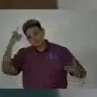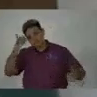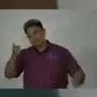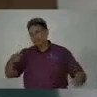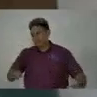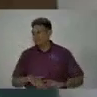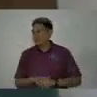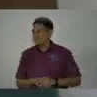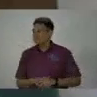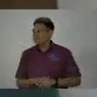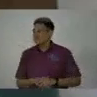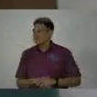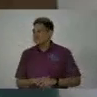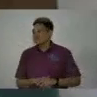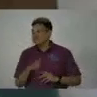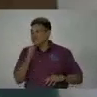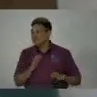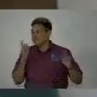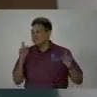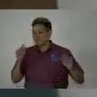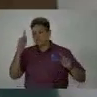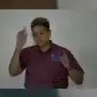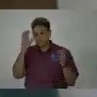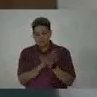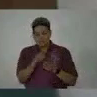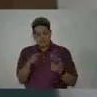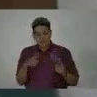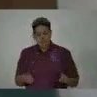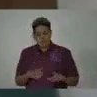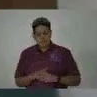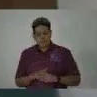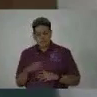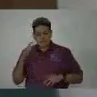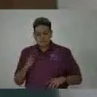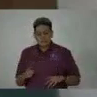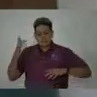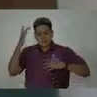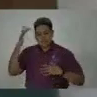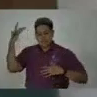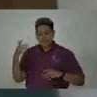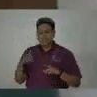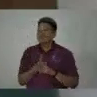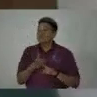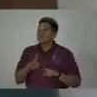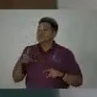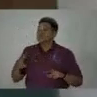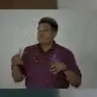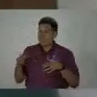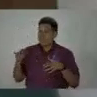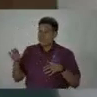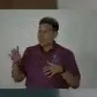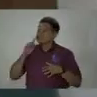be restored." Madam Speaker, can you believe that? The intelligence arm of this country is